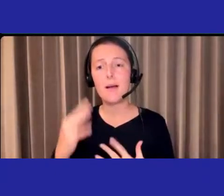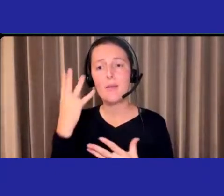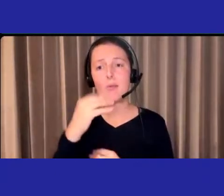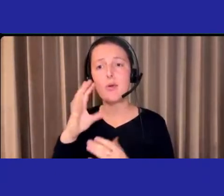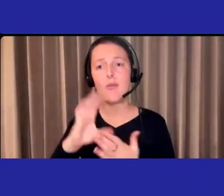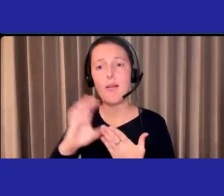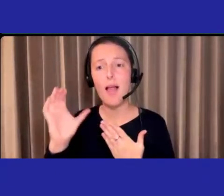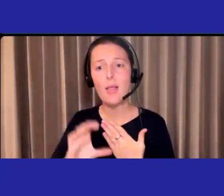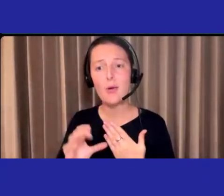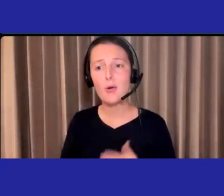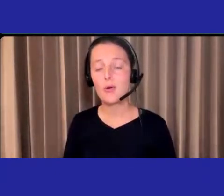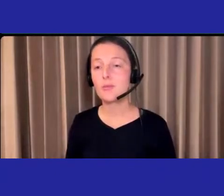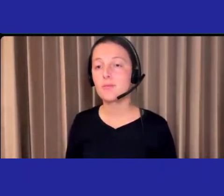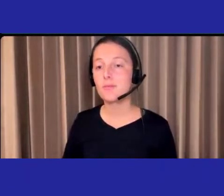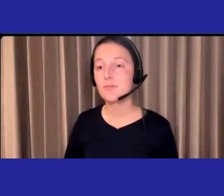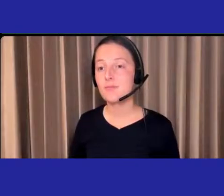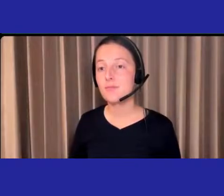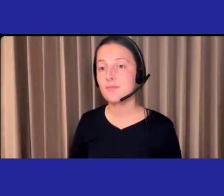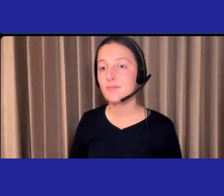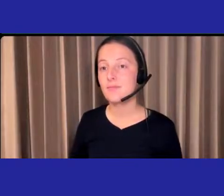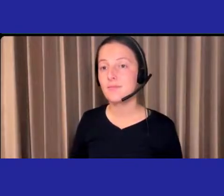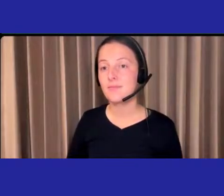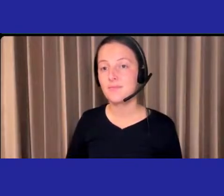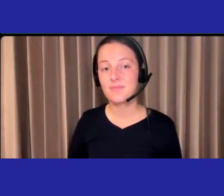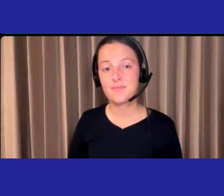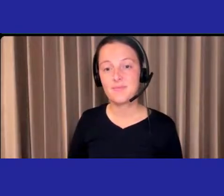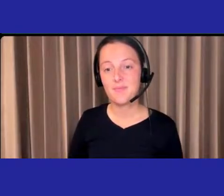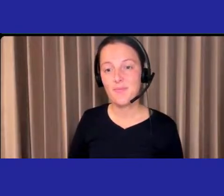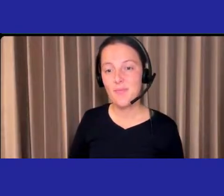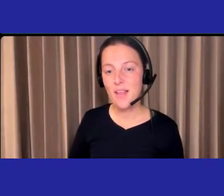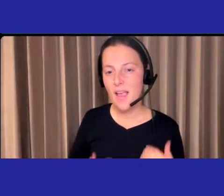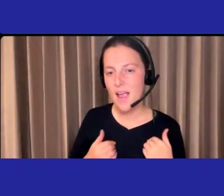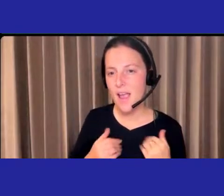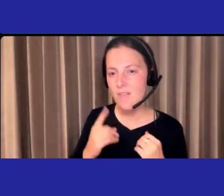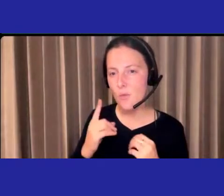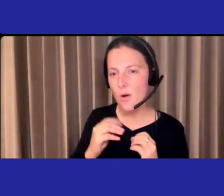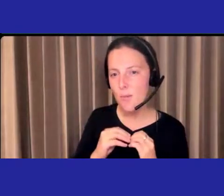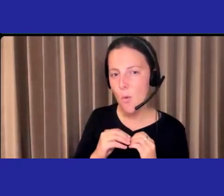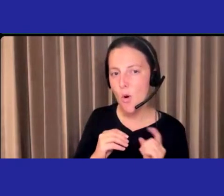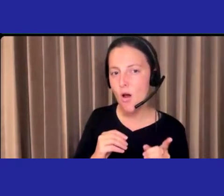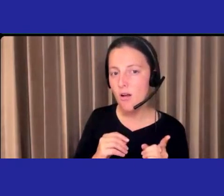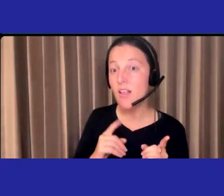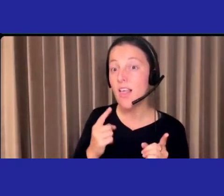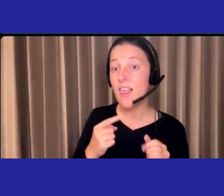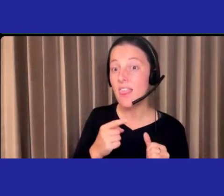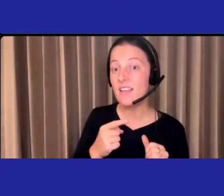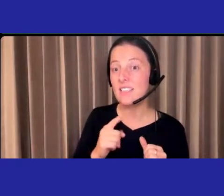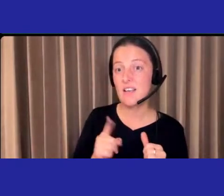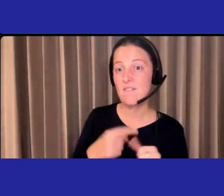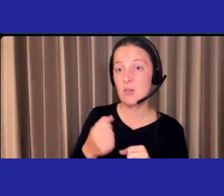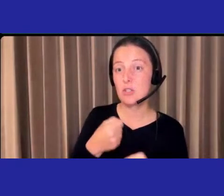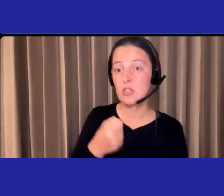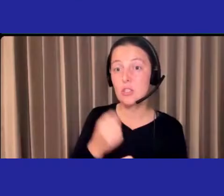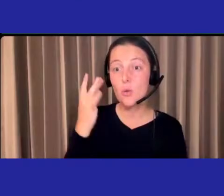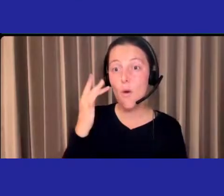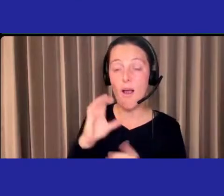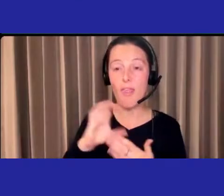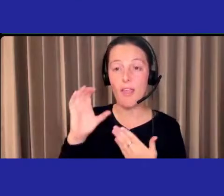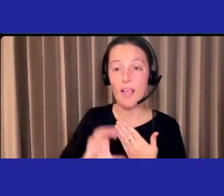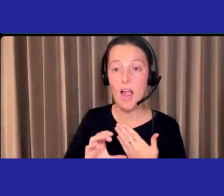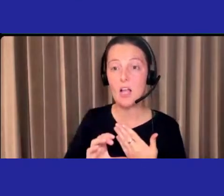more information. Sure. So this is the first year, because the calendar has been so well